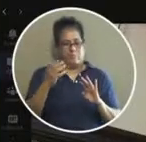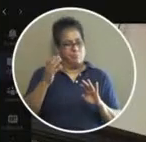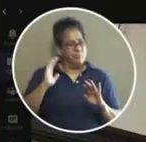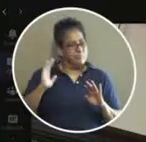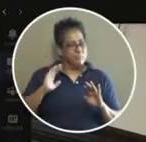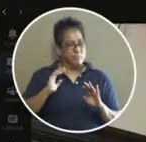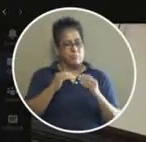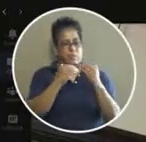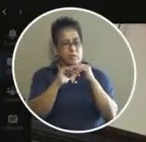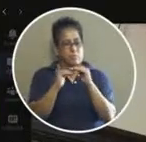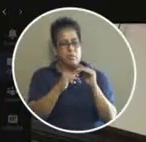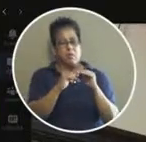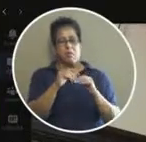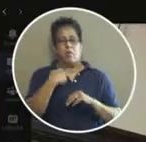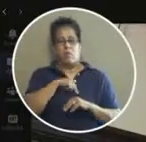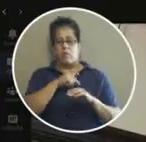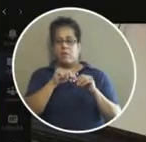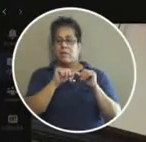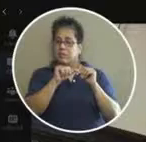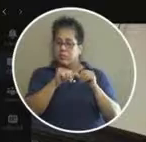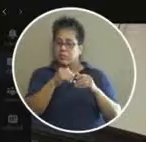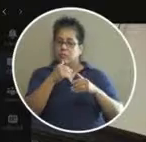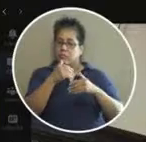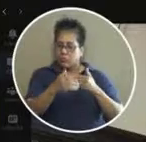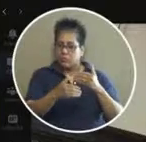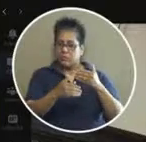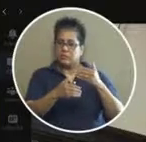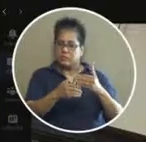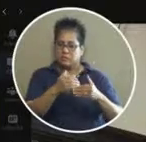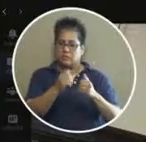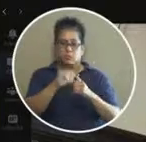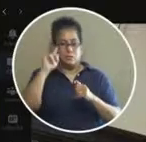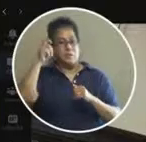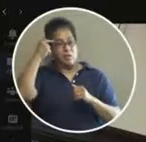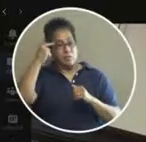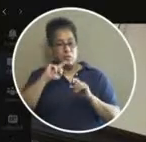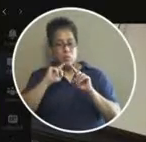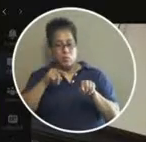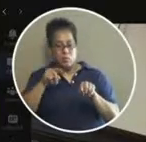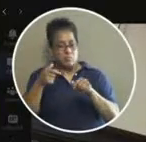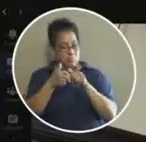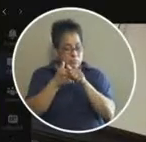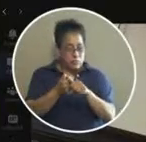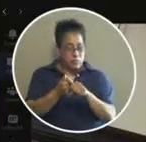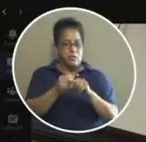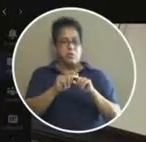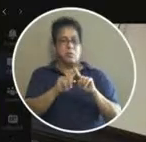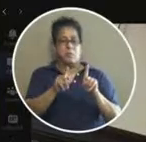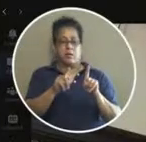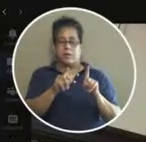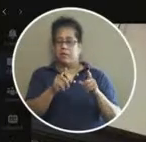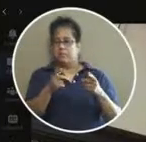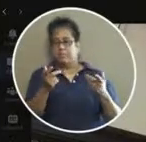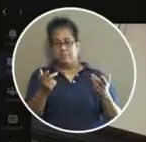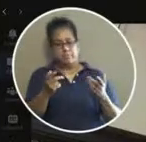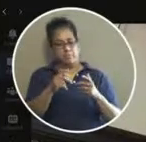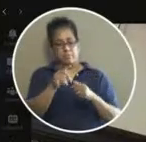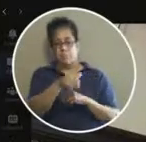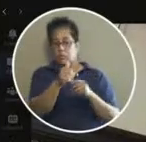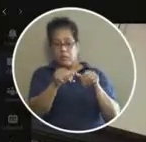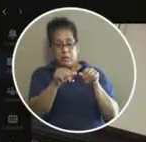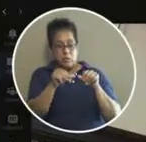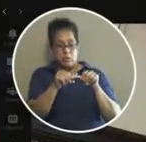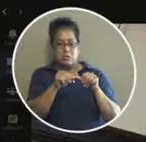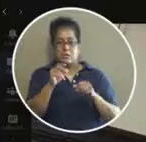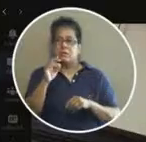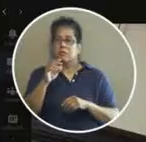and as we continue to move forward with the governor's orders. But so far, I think in spite of other areas, I think